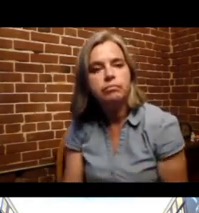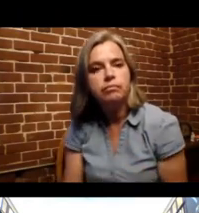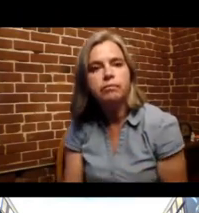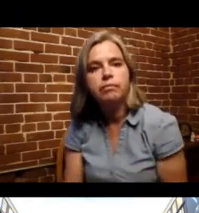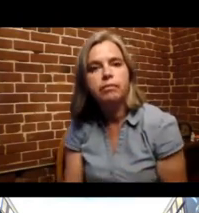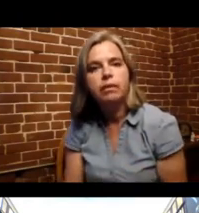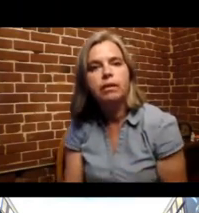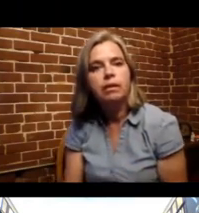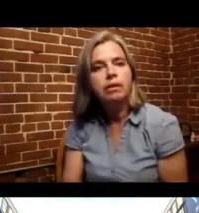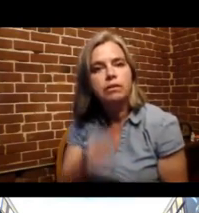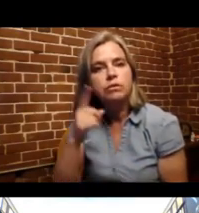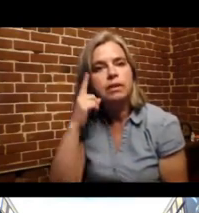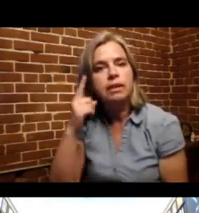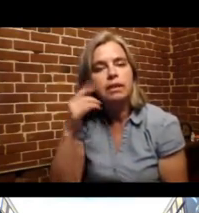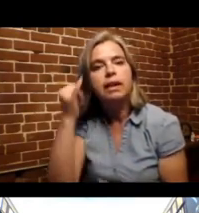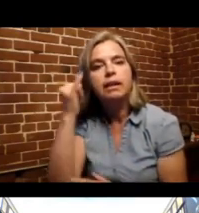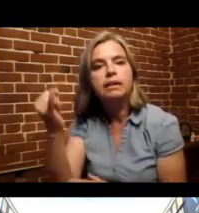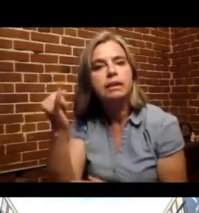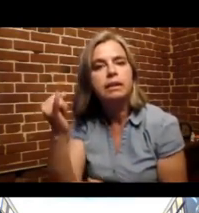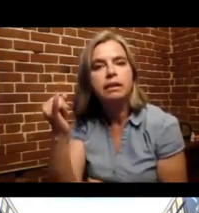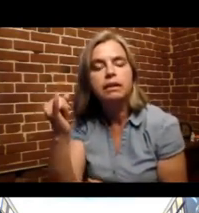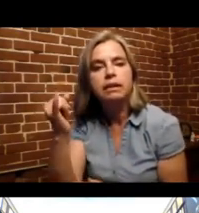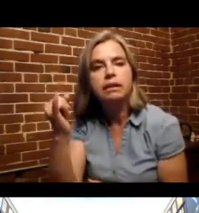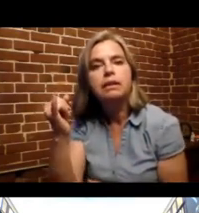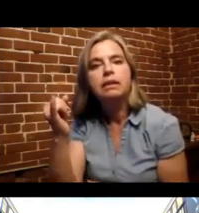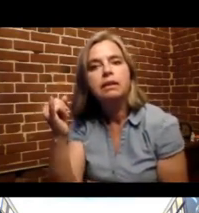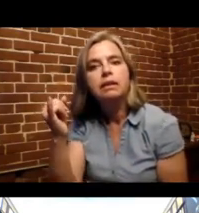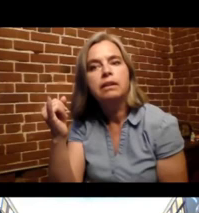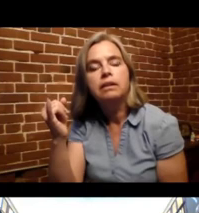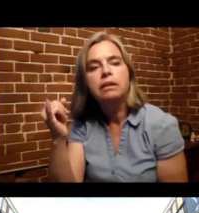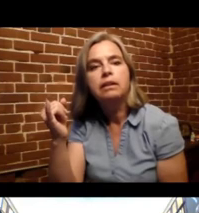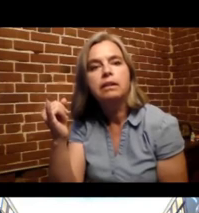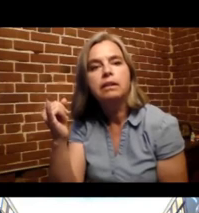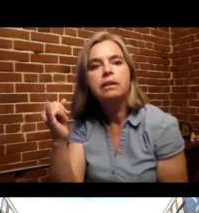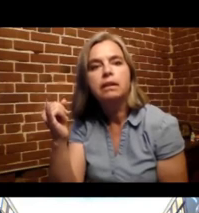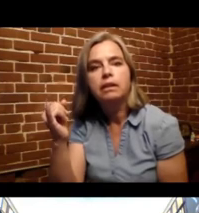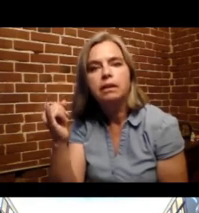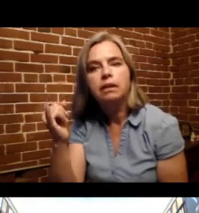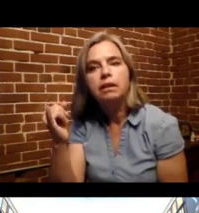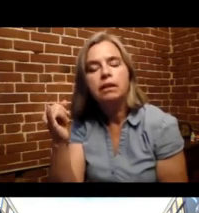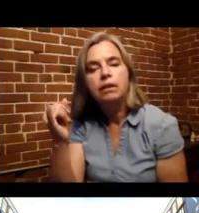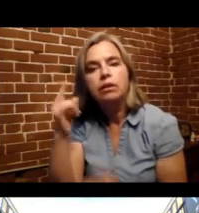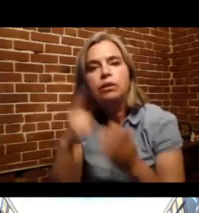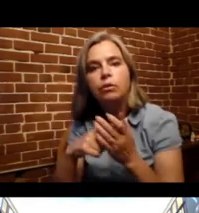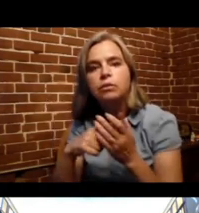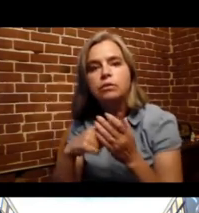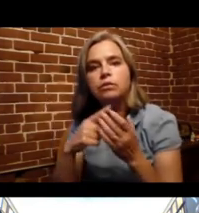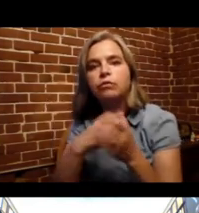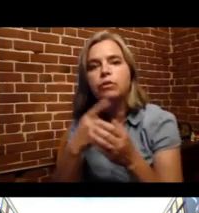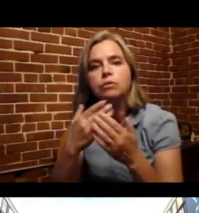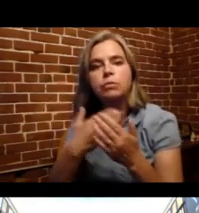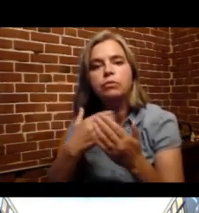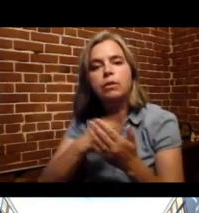has probably arrived the first out of all the the other projects, because Lorraine and I were watching